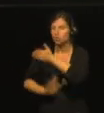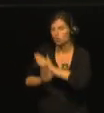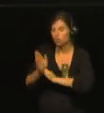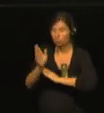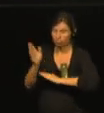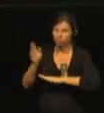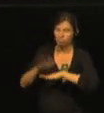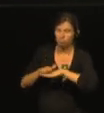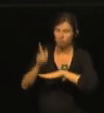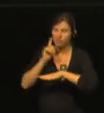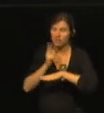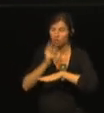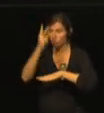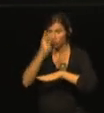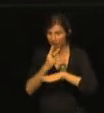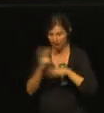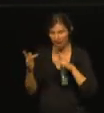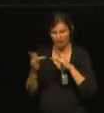relations and friends.